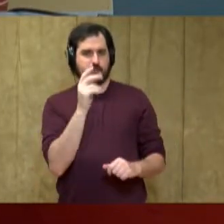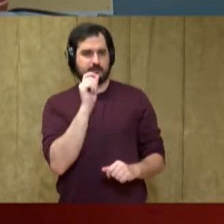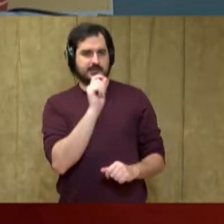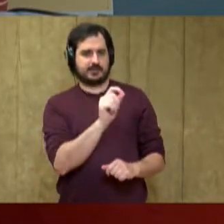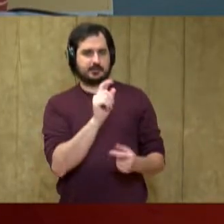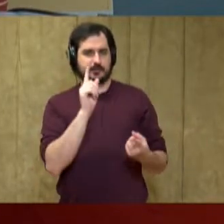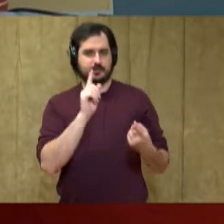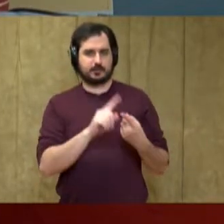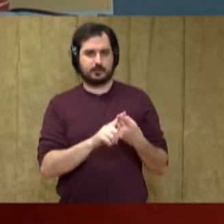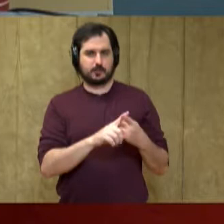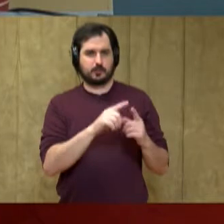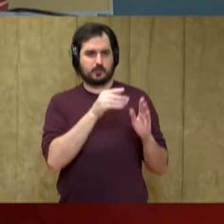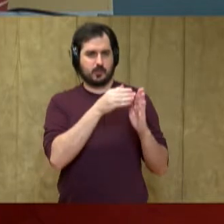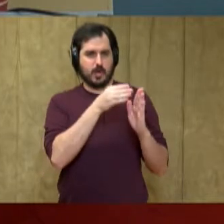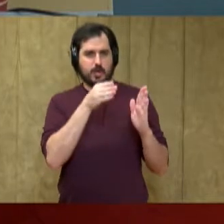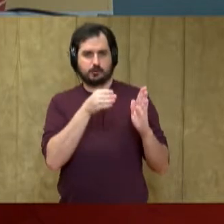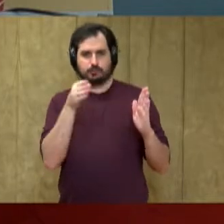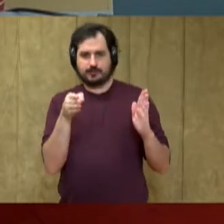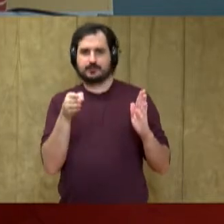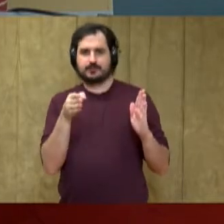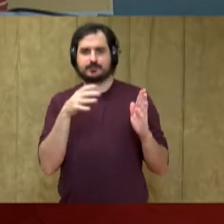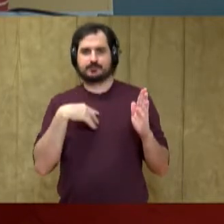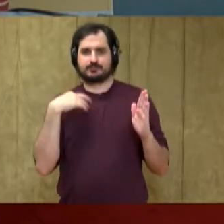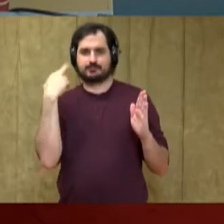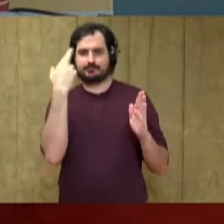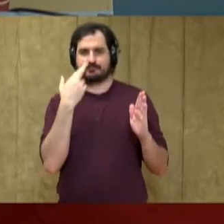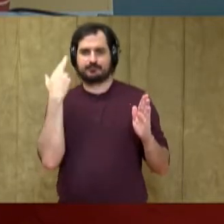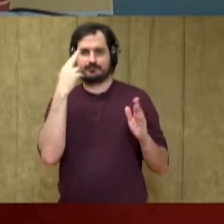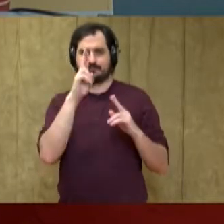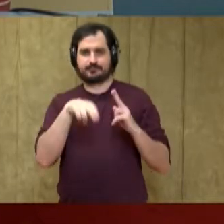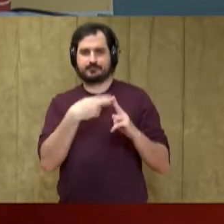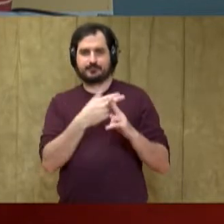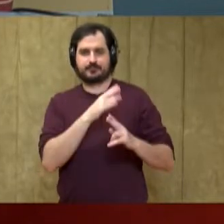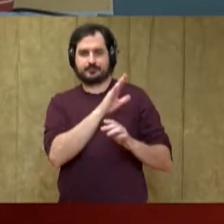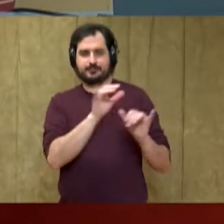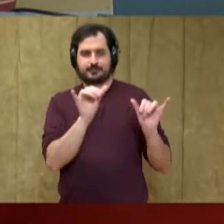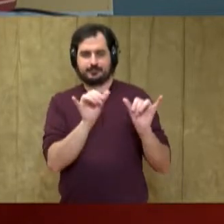if you tuned in last Thursday, we talked about